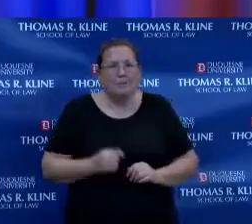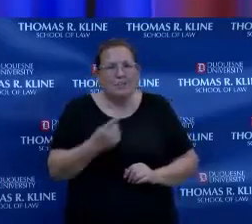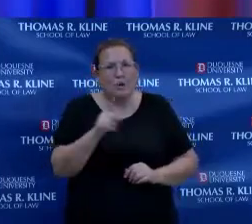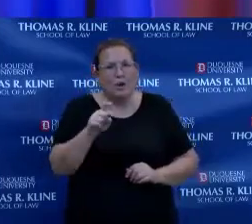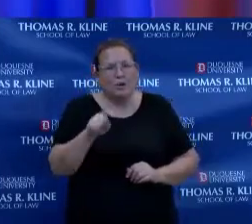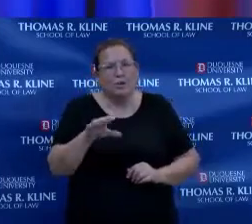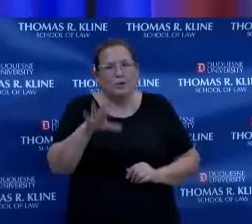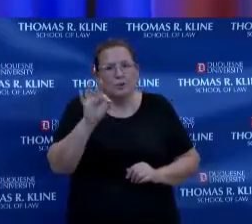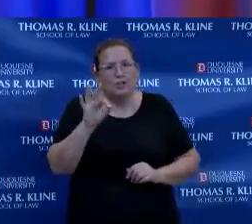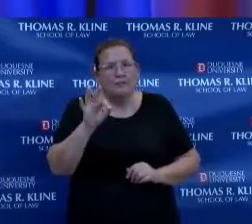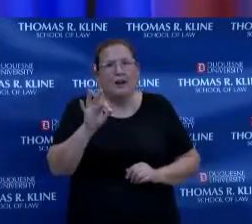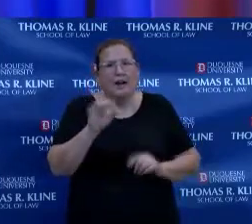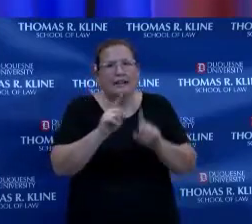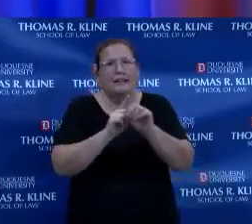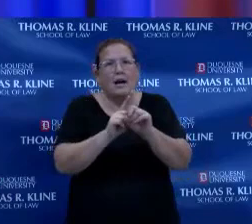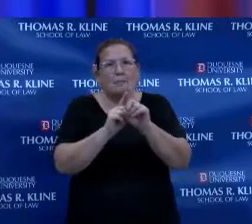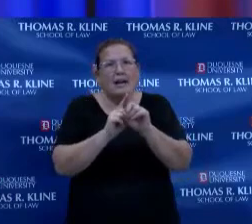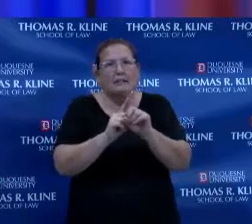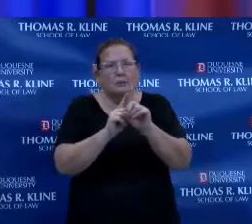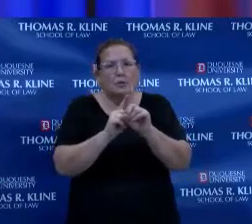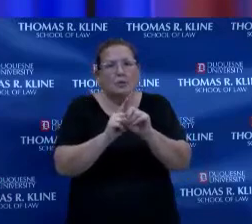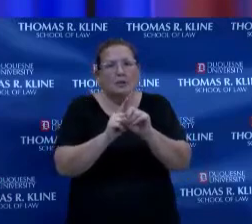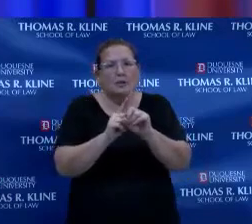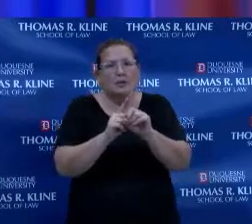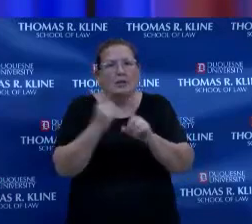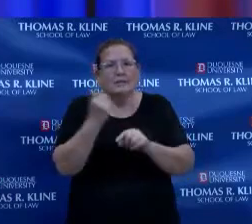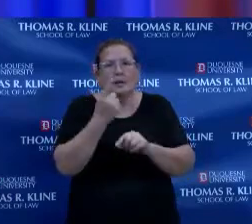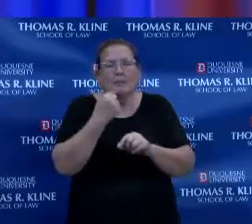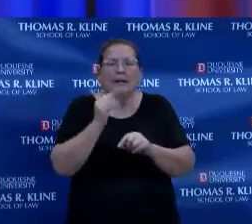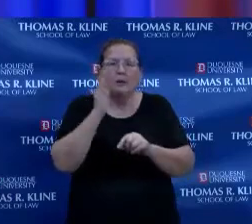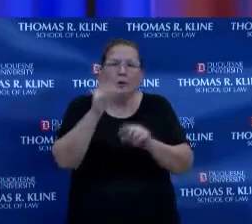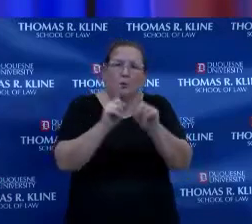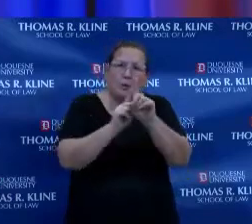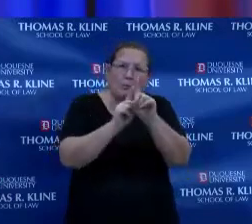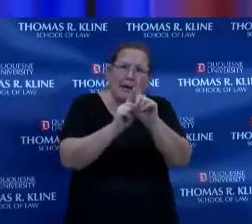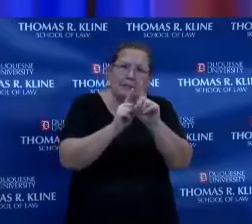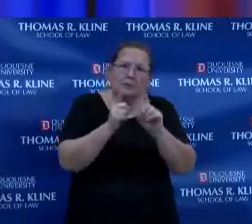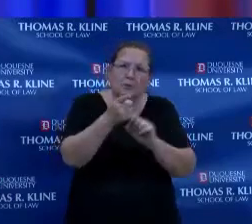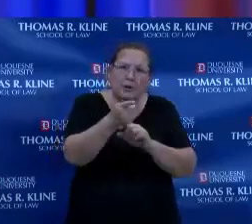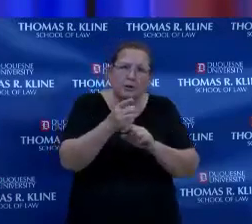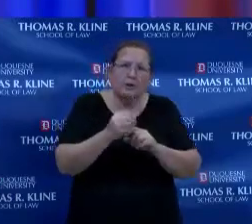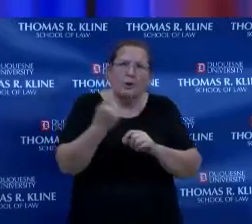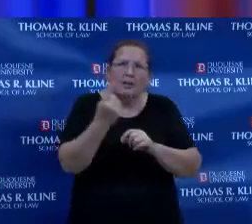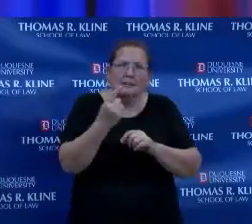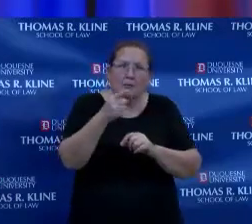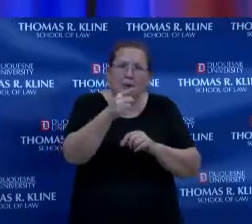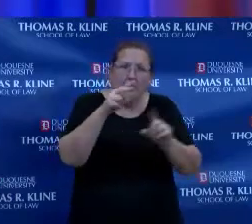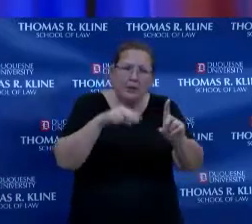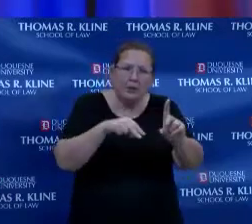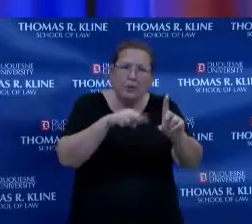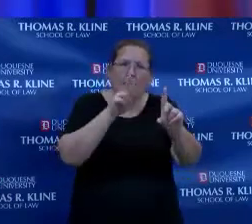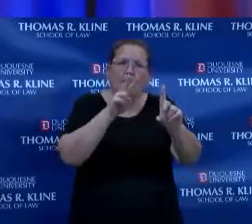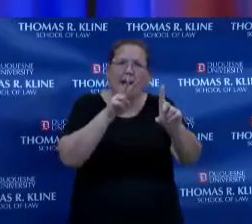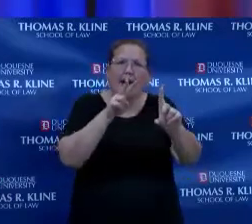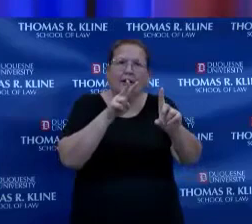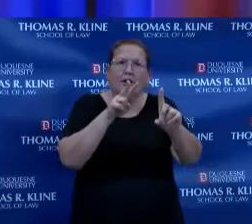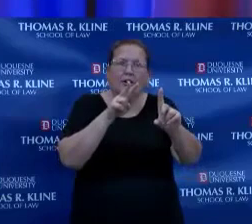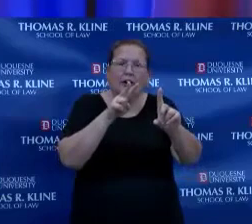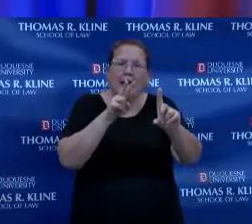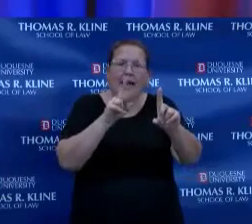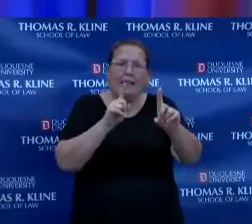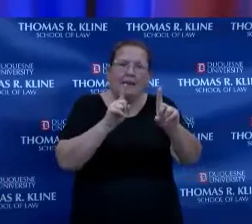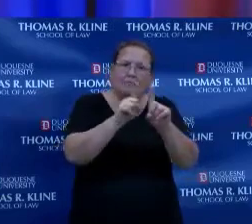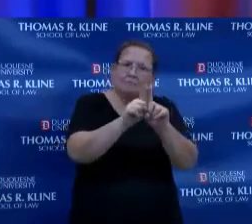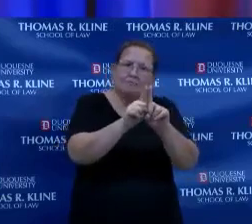your Jim Beasley. Find someone who will mentor you. Find someone who you admire. And then latch on